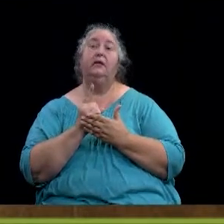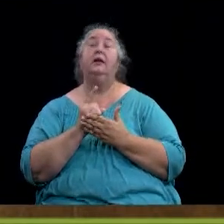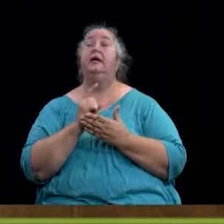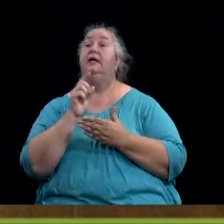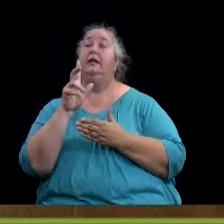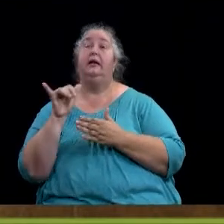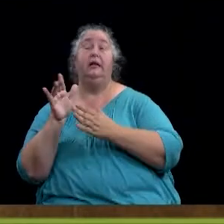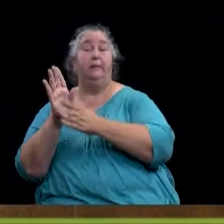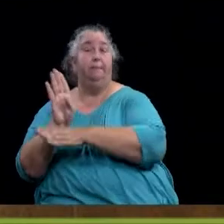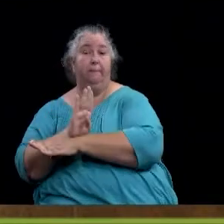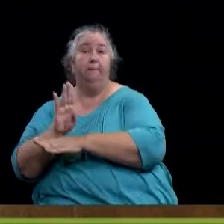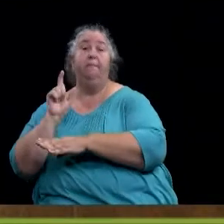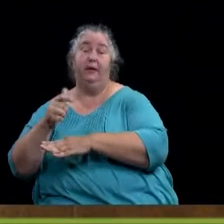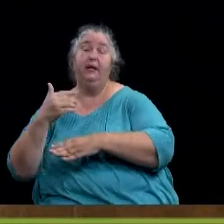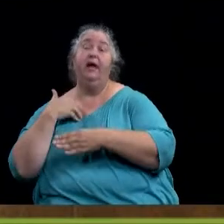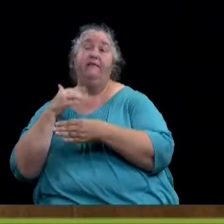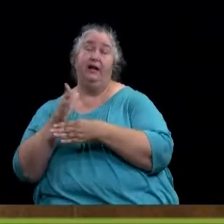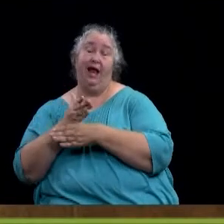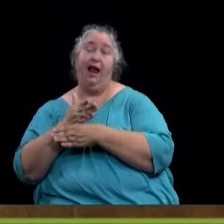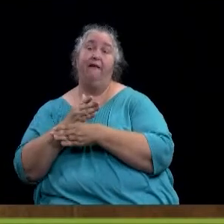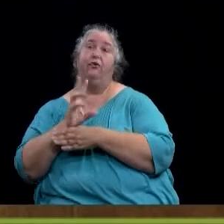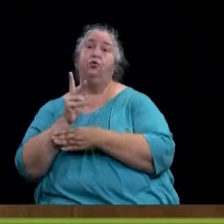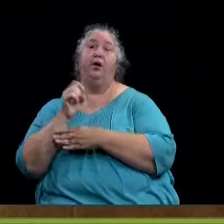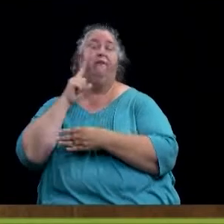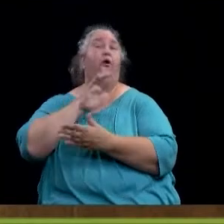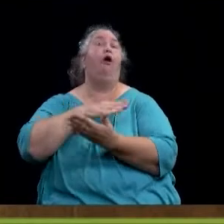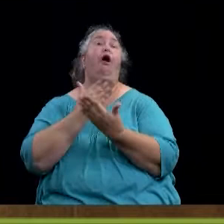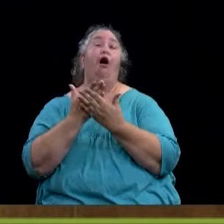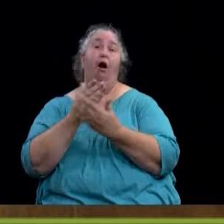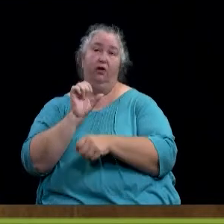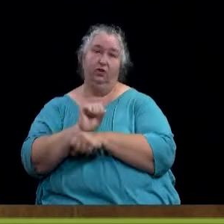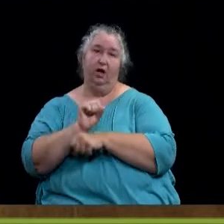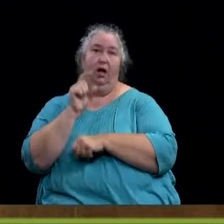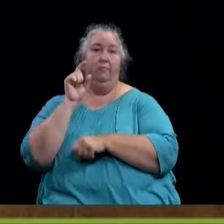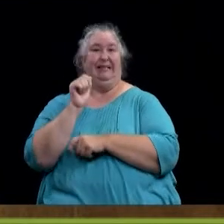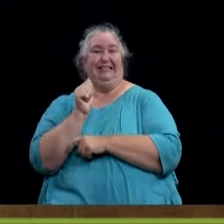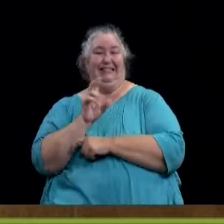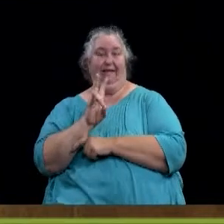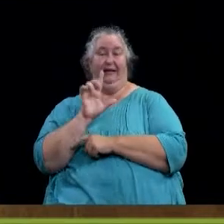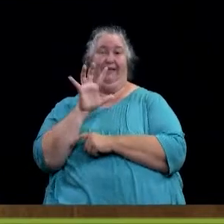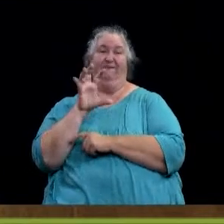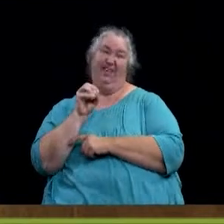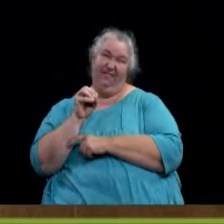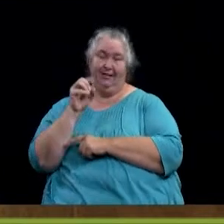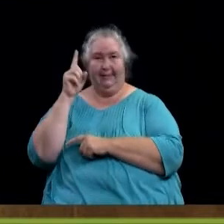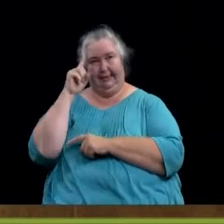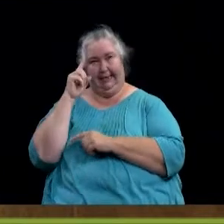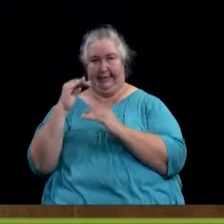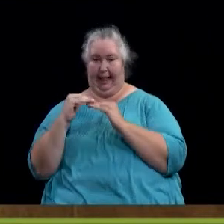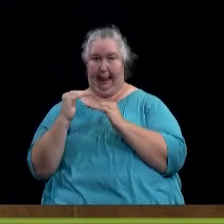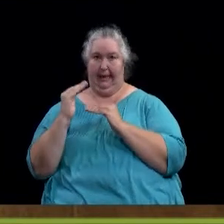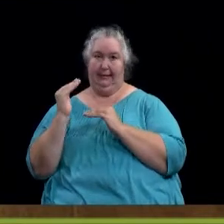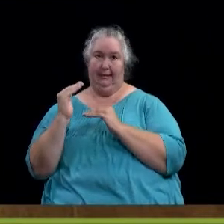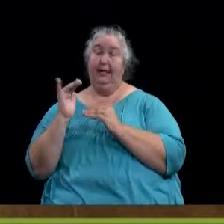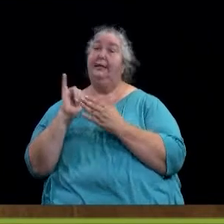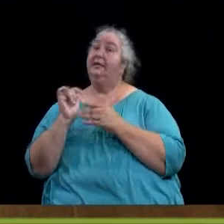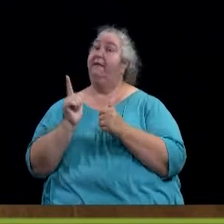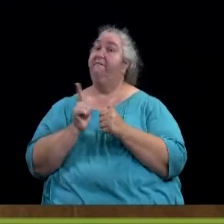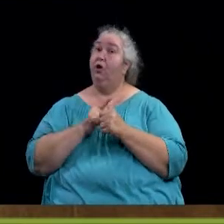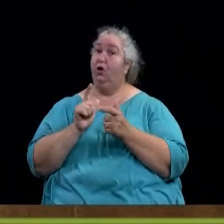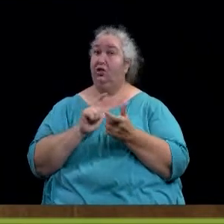jobs of at least $17.50 per hour. This is the first change in the base wage since